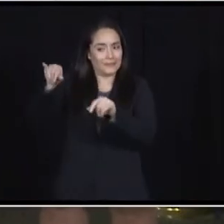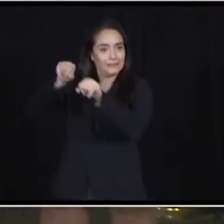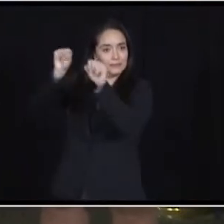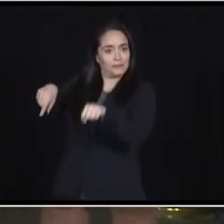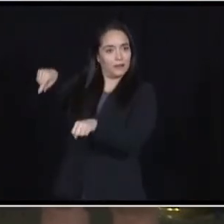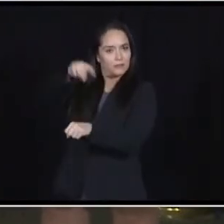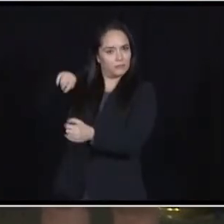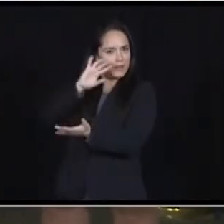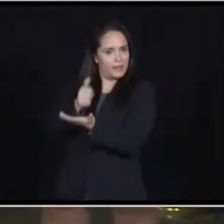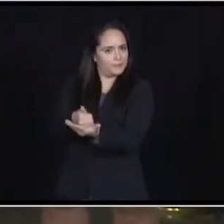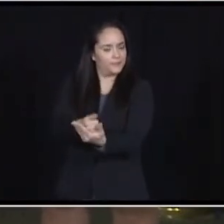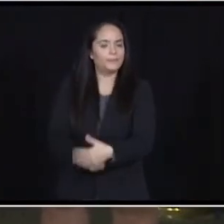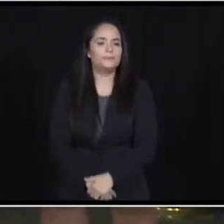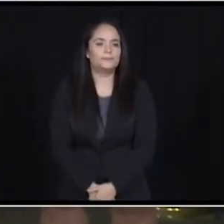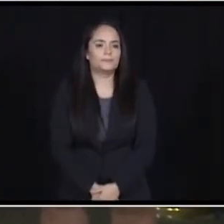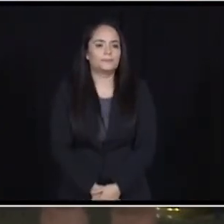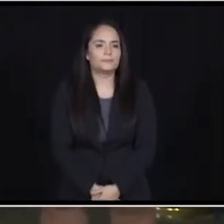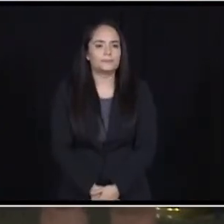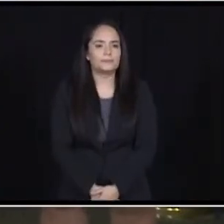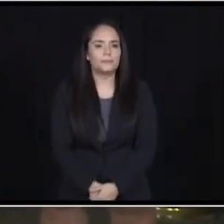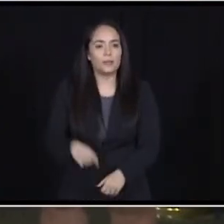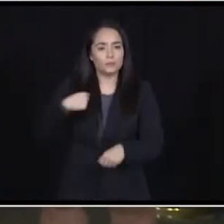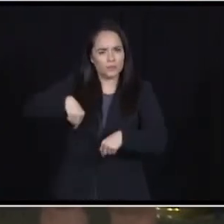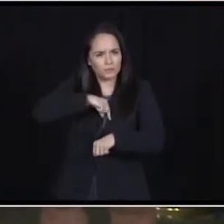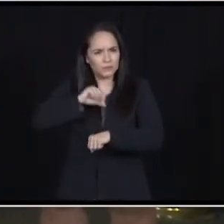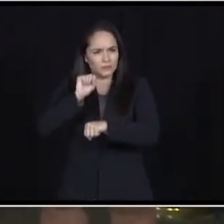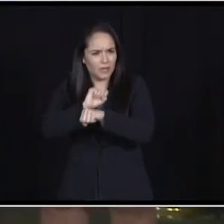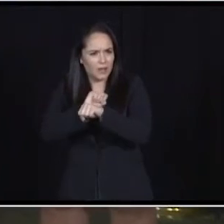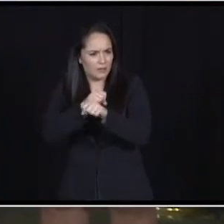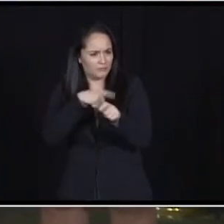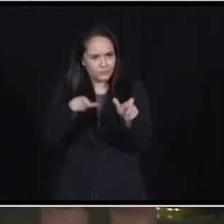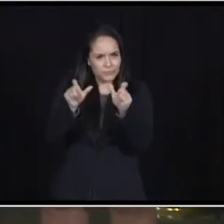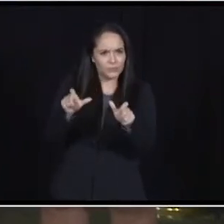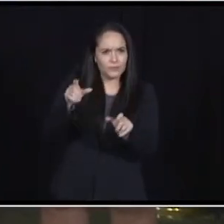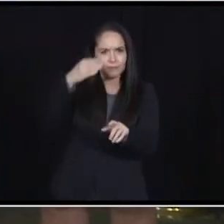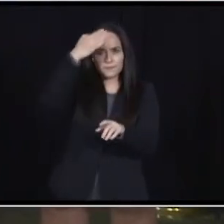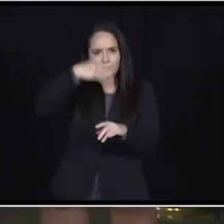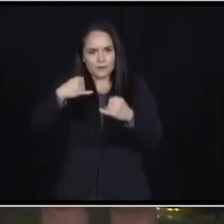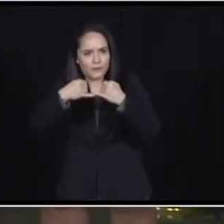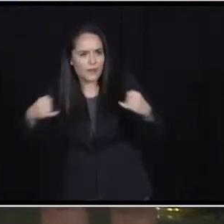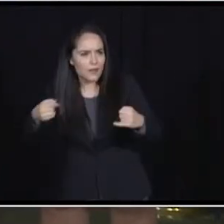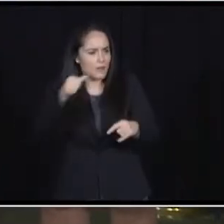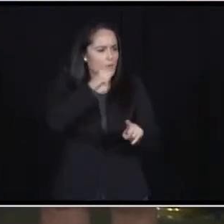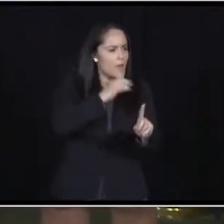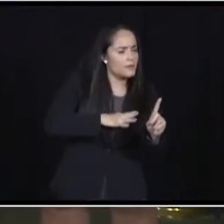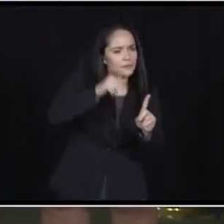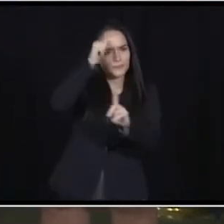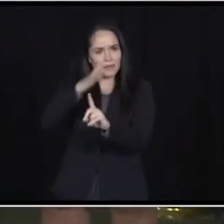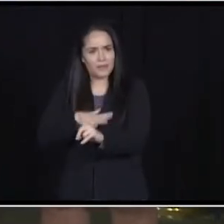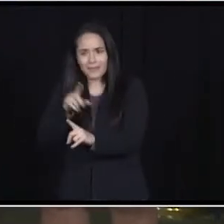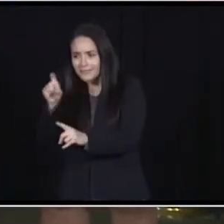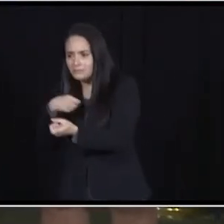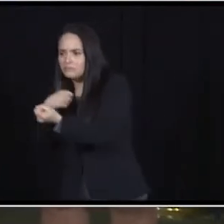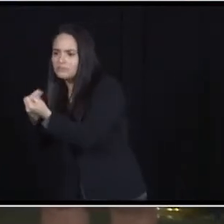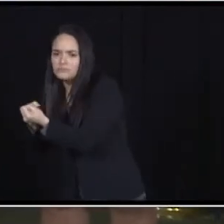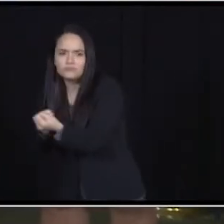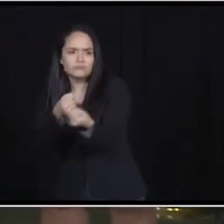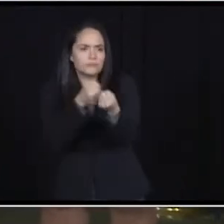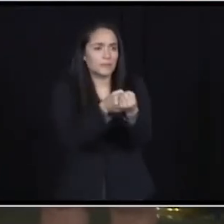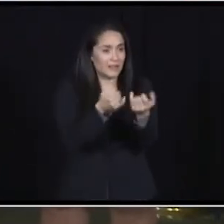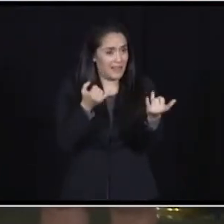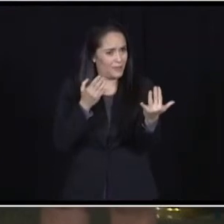hardworking women and men on the front lines and ensure they have access to the support they need, especially during these difficult